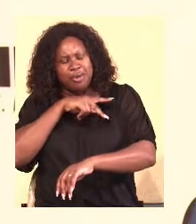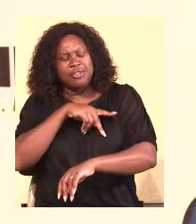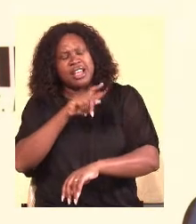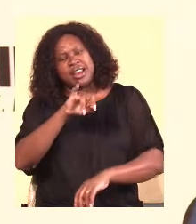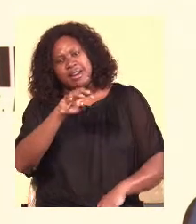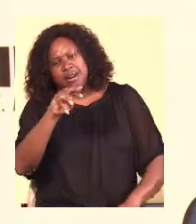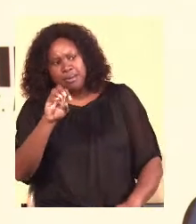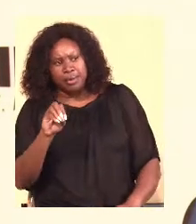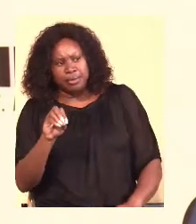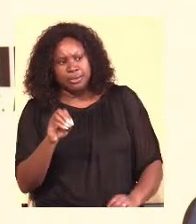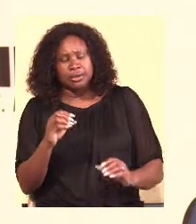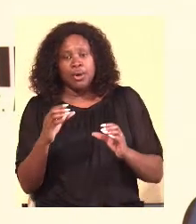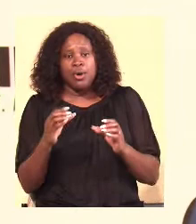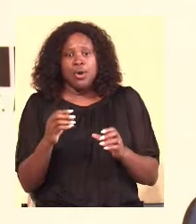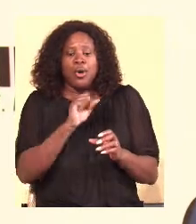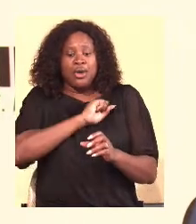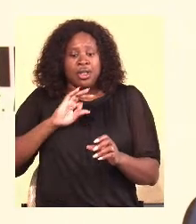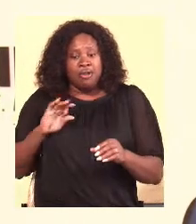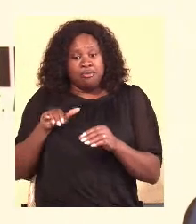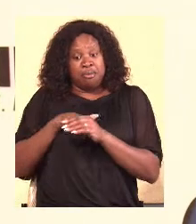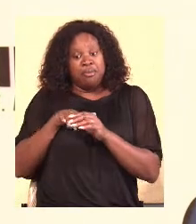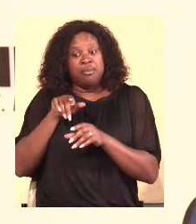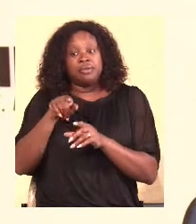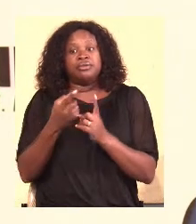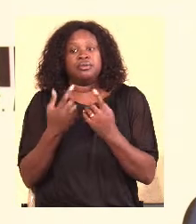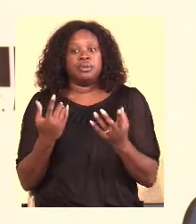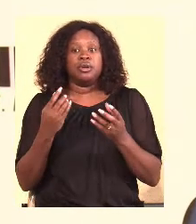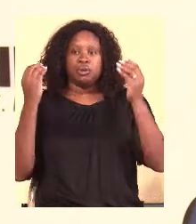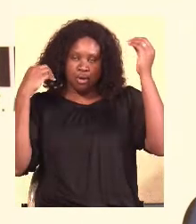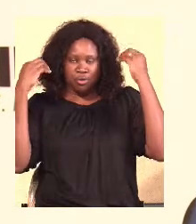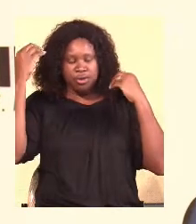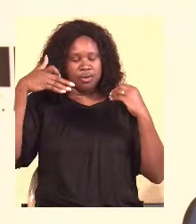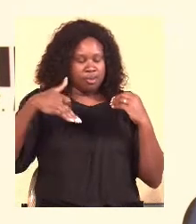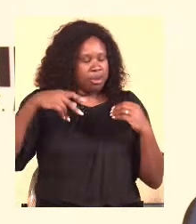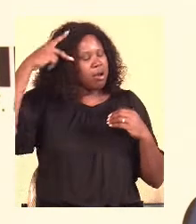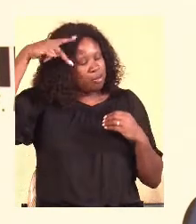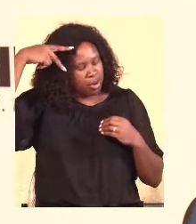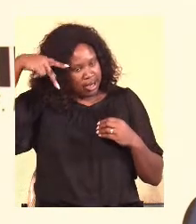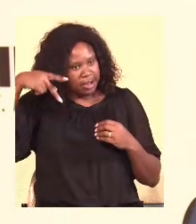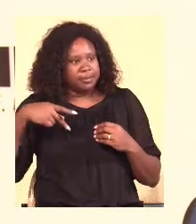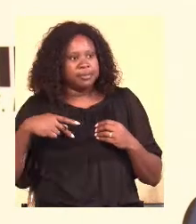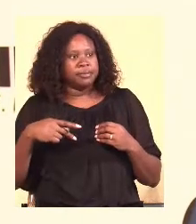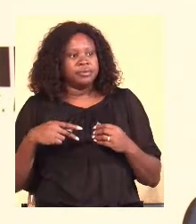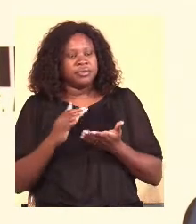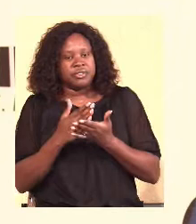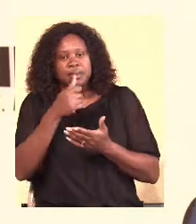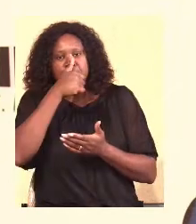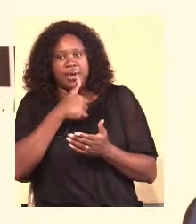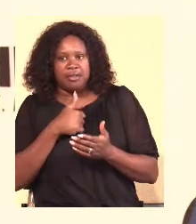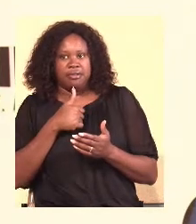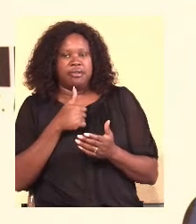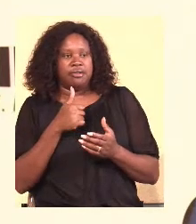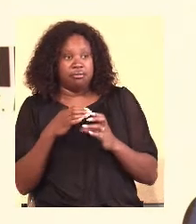Timothy Rennie. These staff members are coming from the University of Namibia and NAST, and also some private